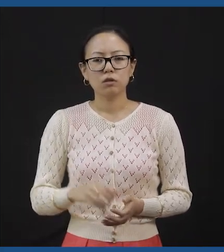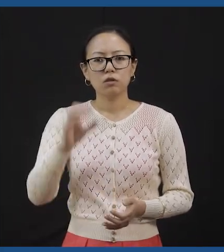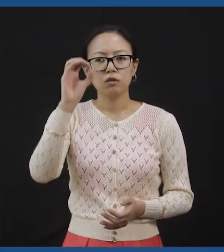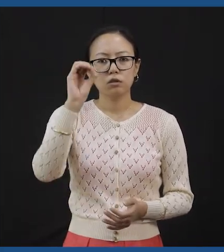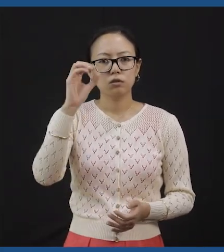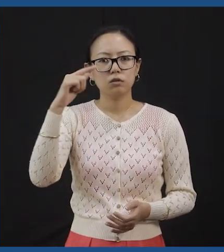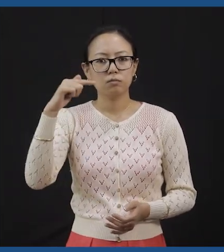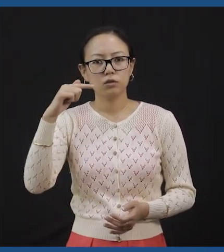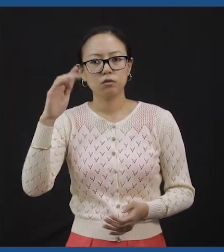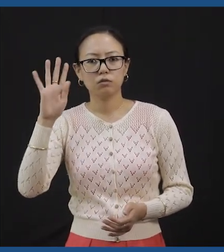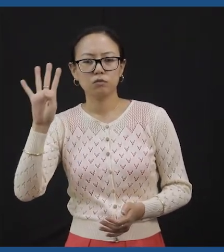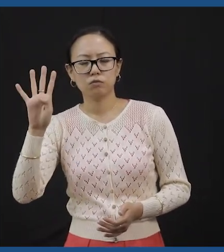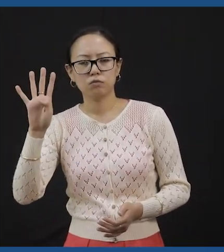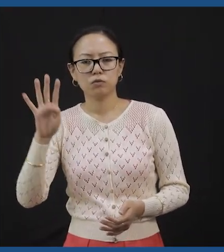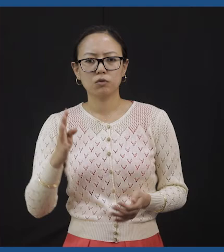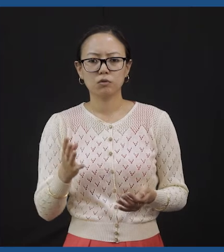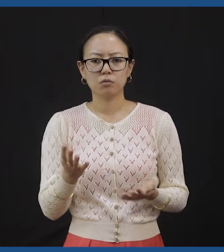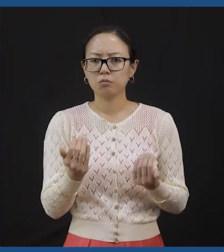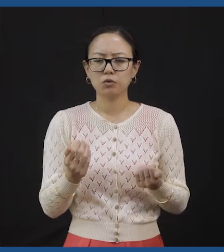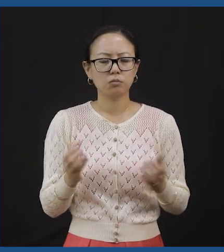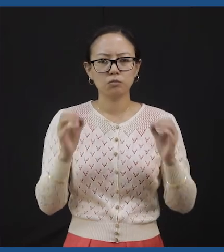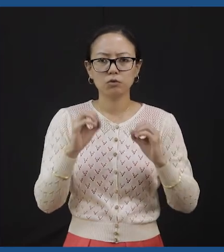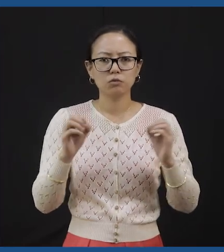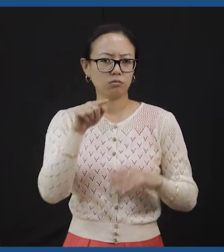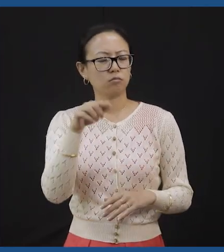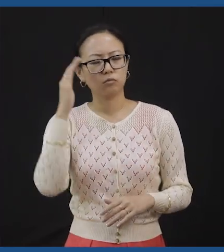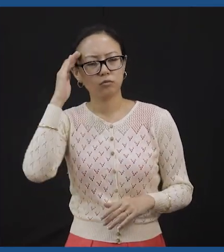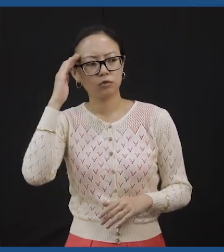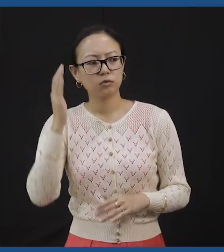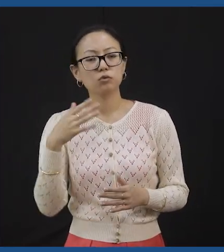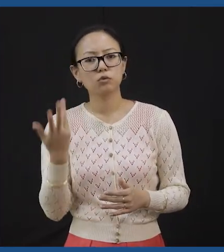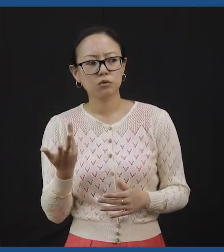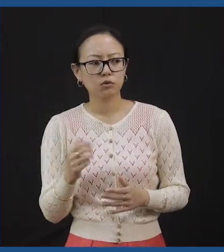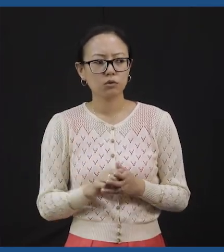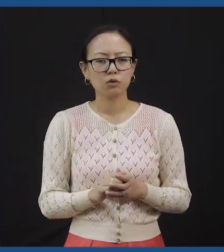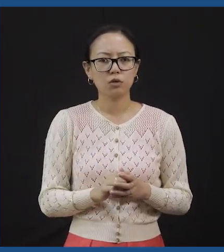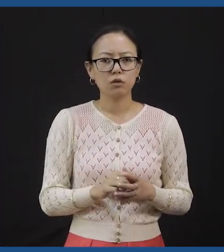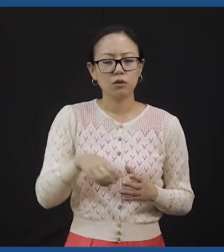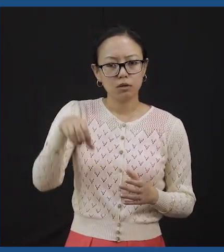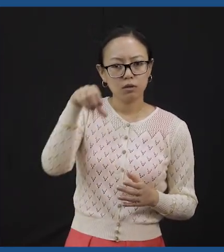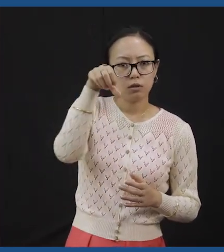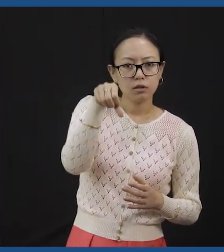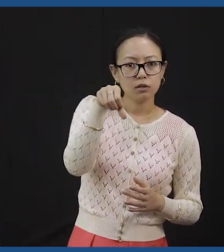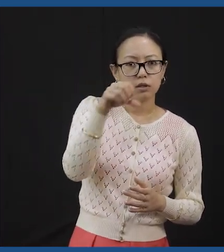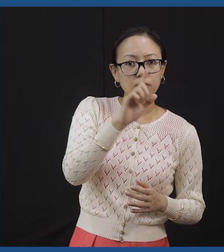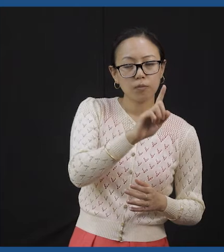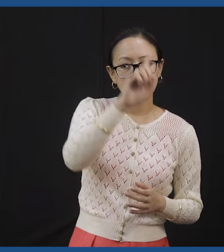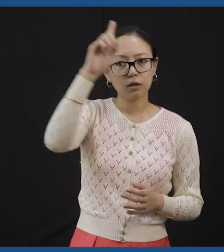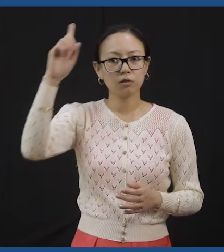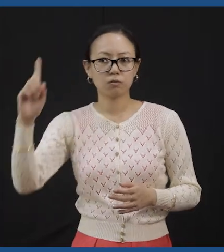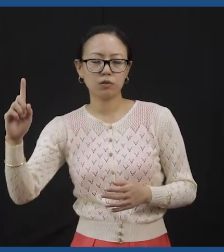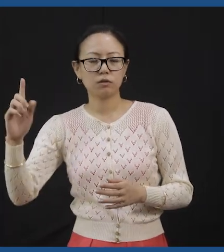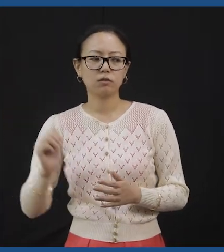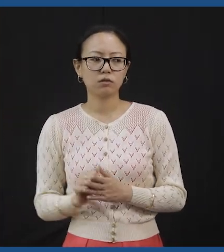the tens place. So 1, you take it, which makes it 10 ones. So 10